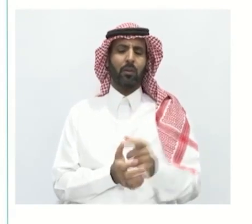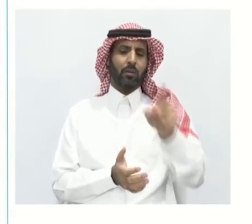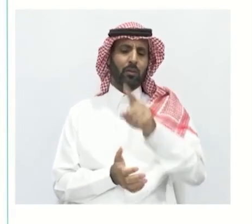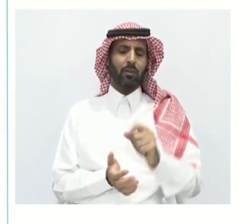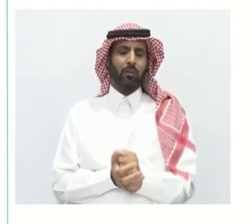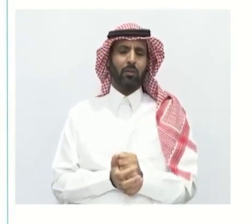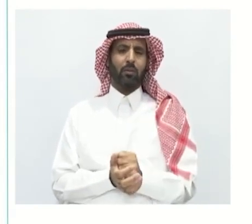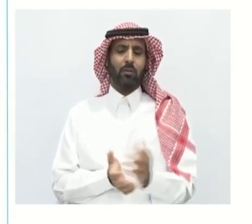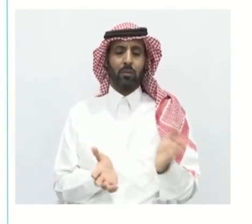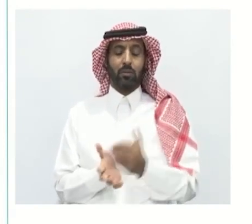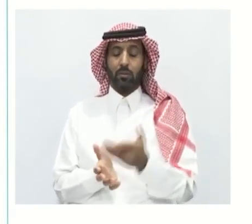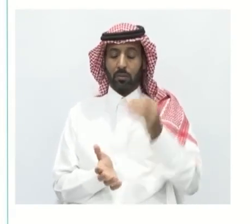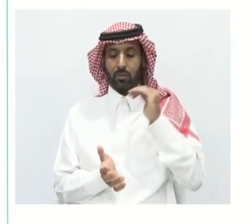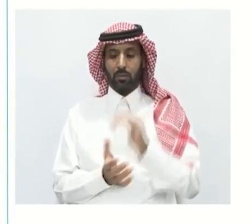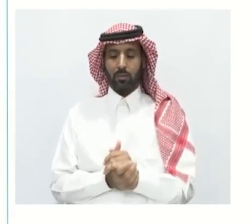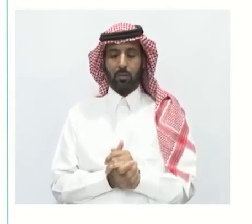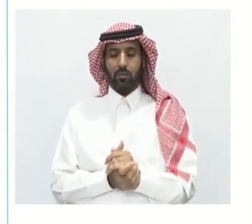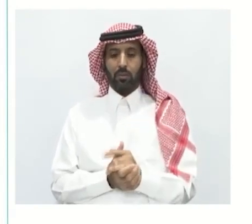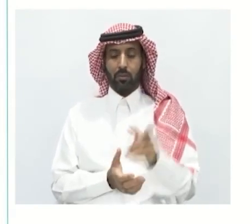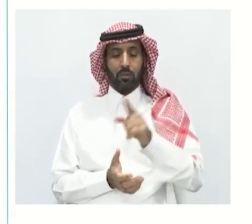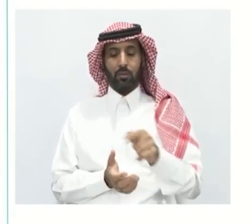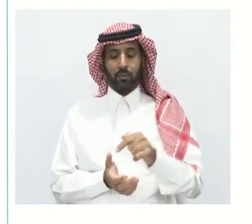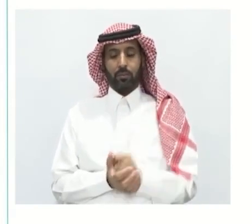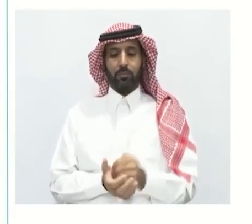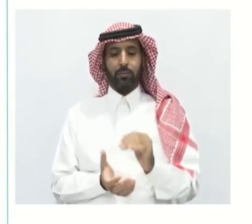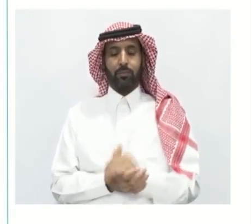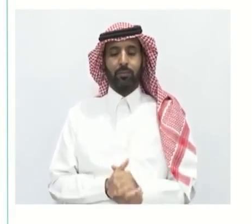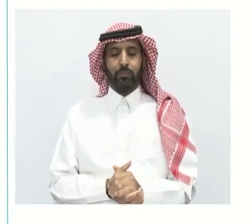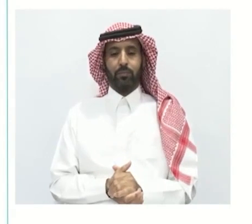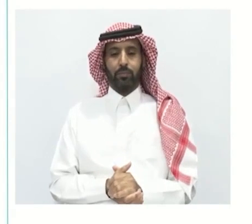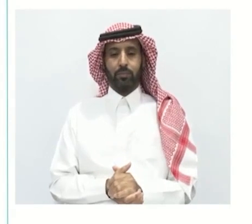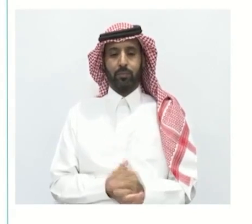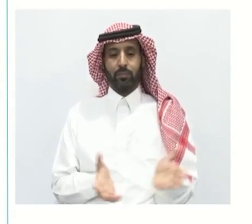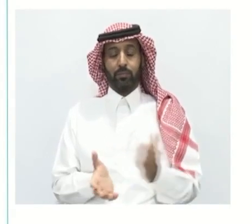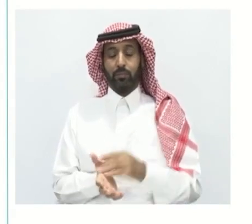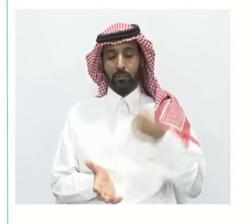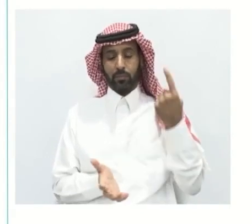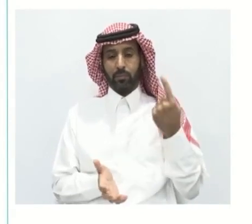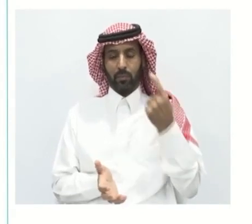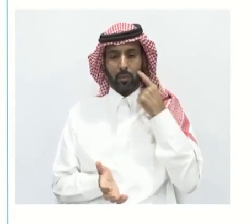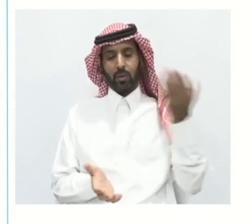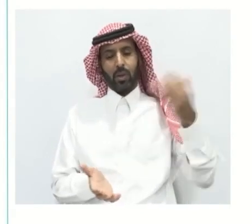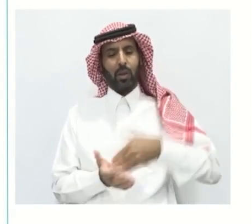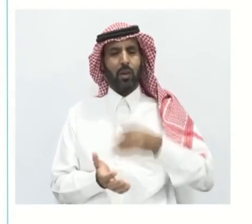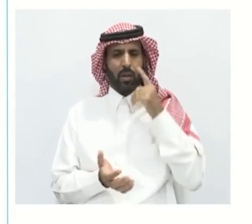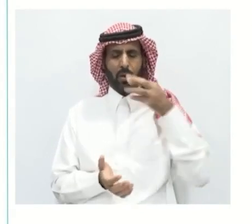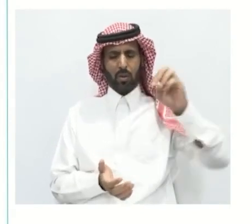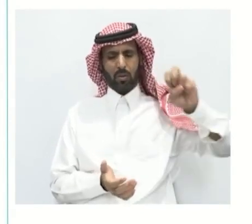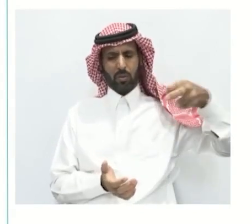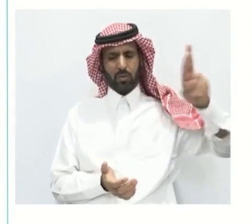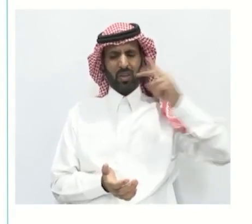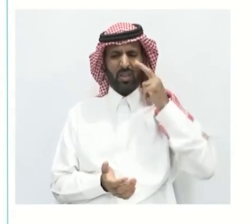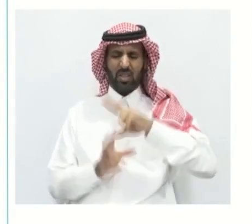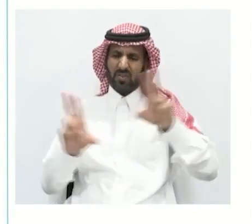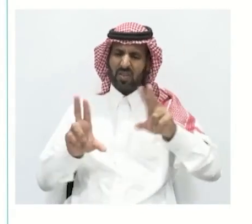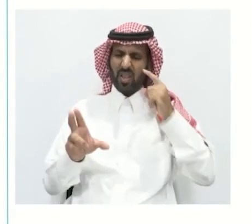question and an answer. Give me a question and an answer. The first one, again, Umar watched TV every day.